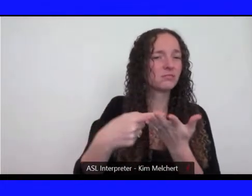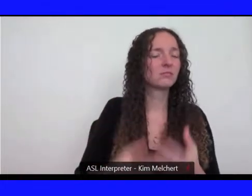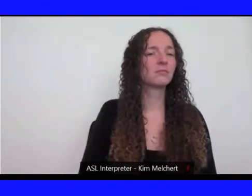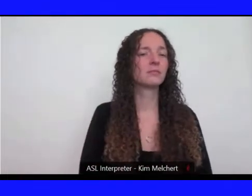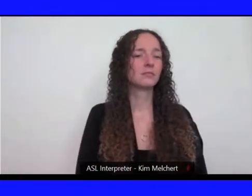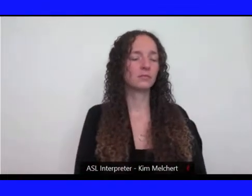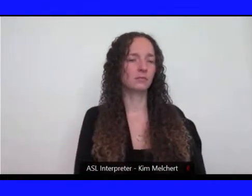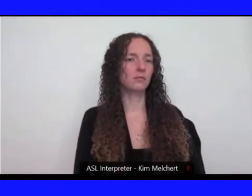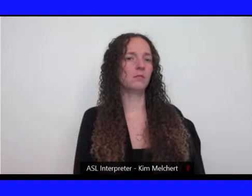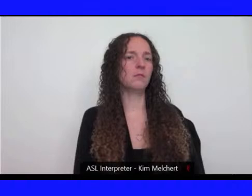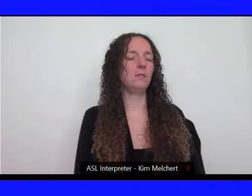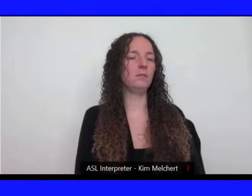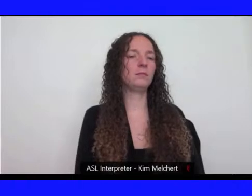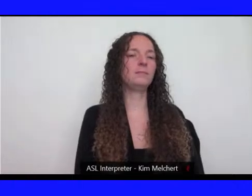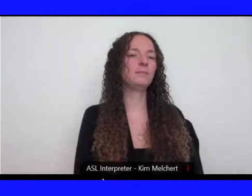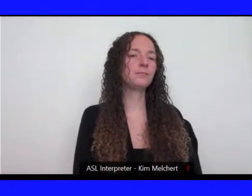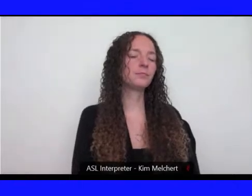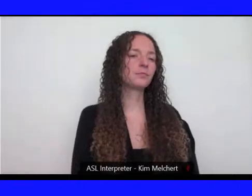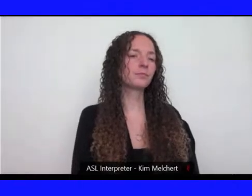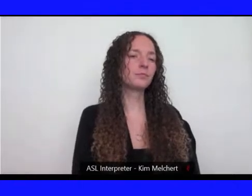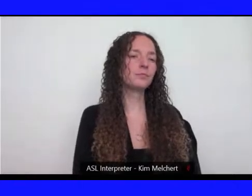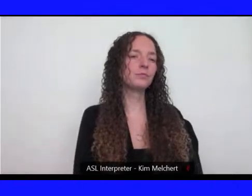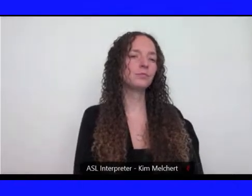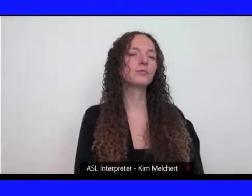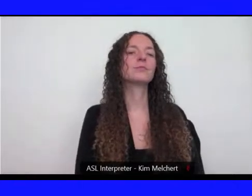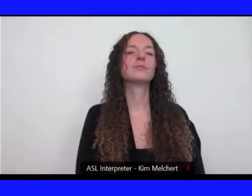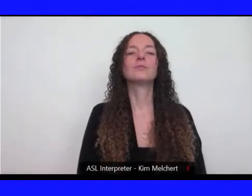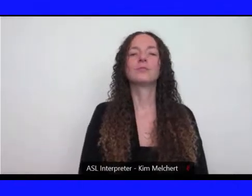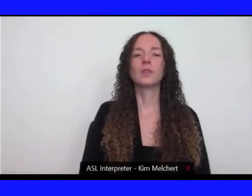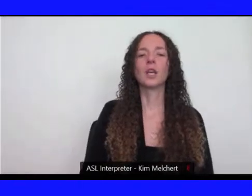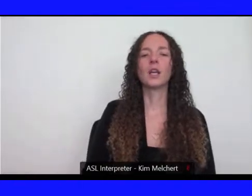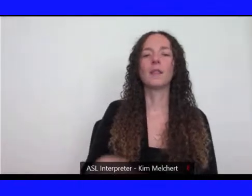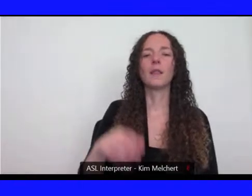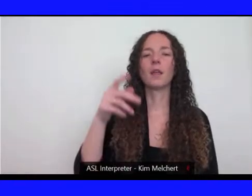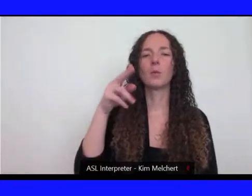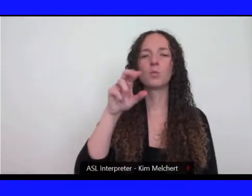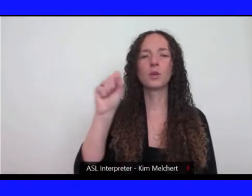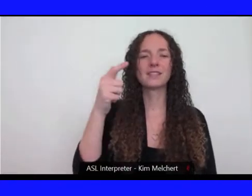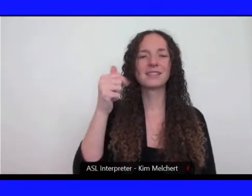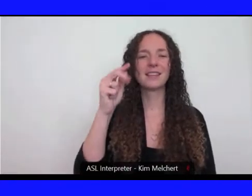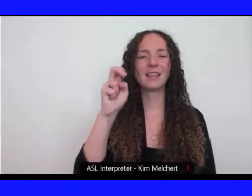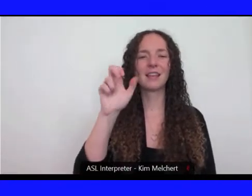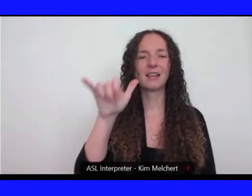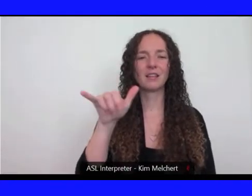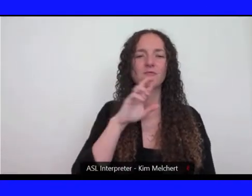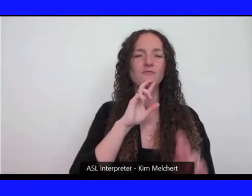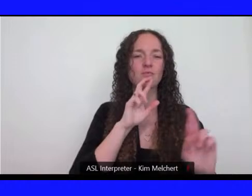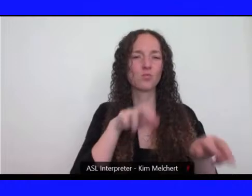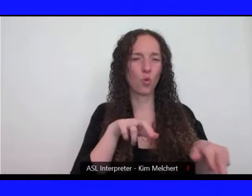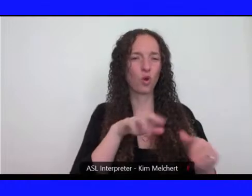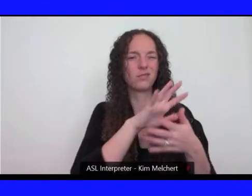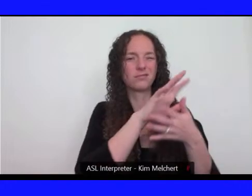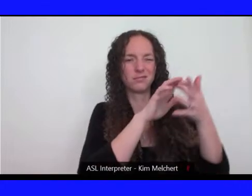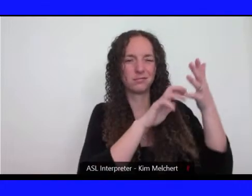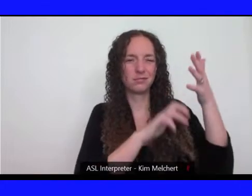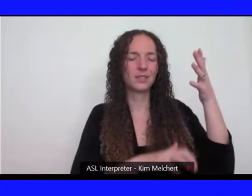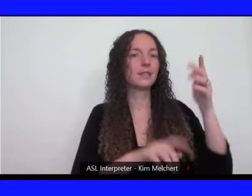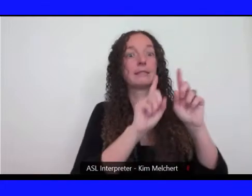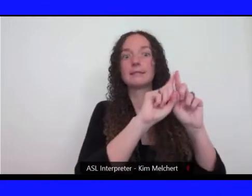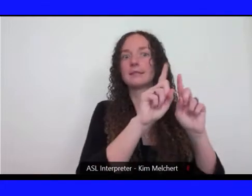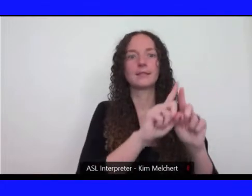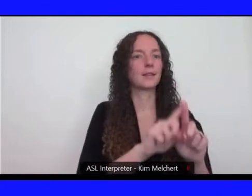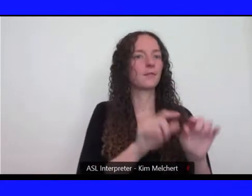ambulatory, inpatient. And so it's really incorporating that into our balanced scorecards as our teams select what are